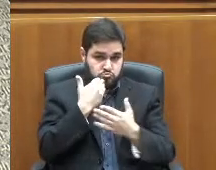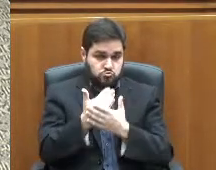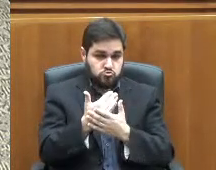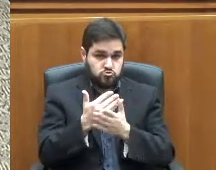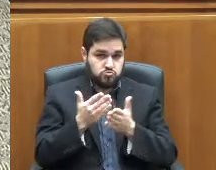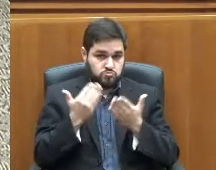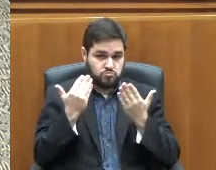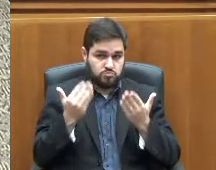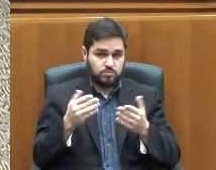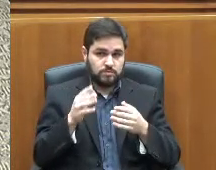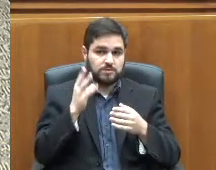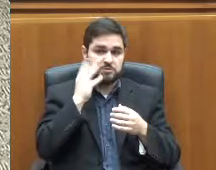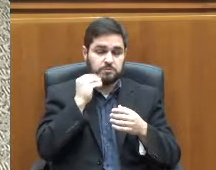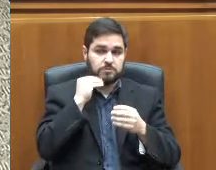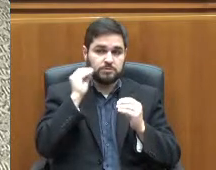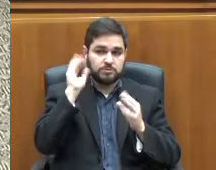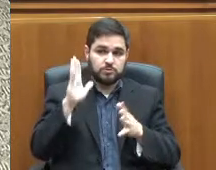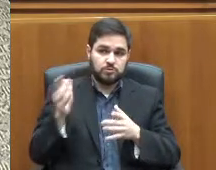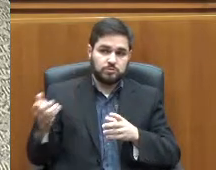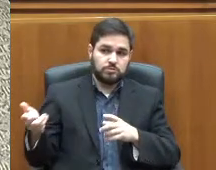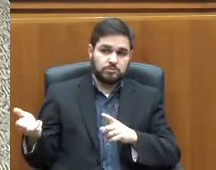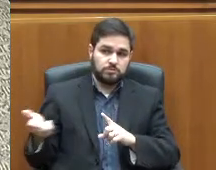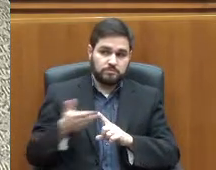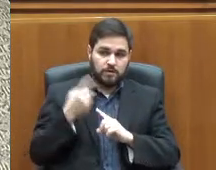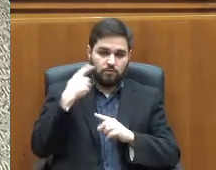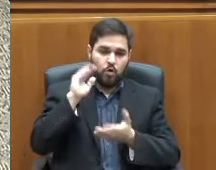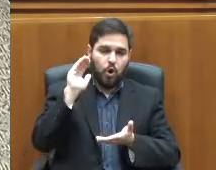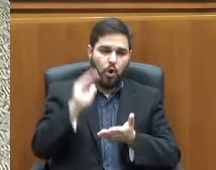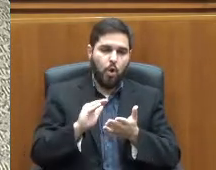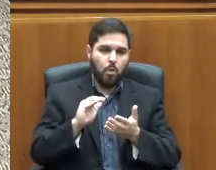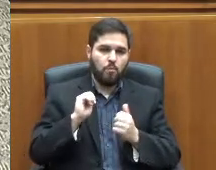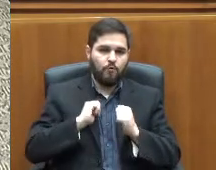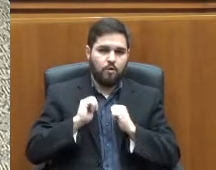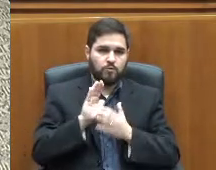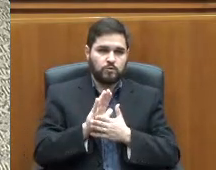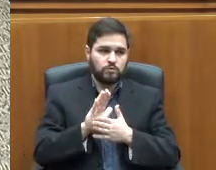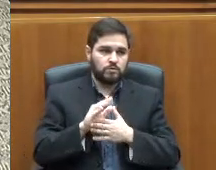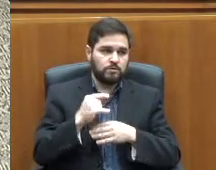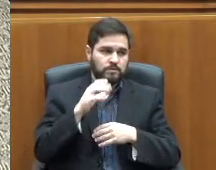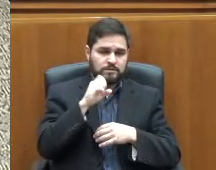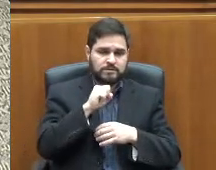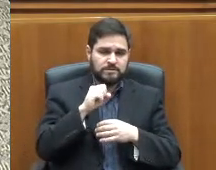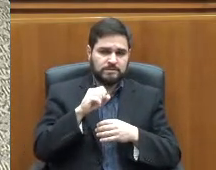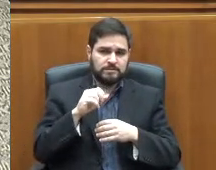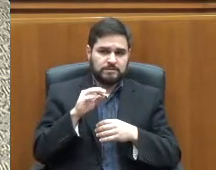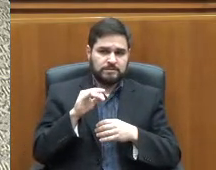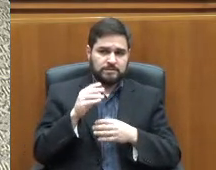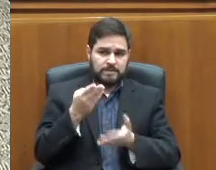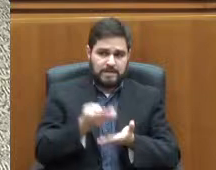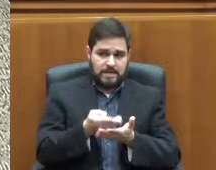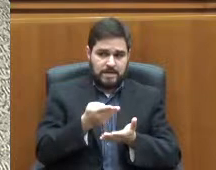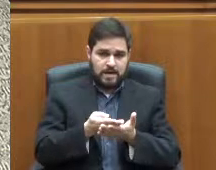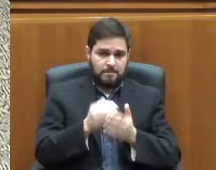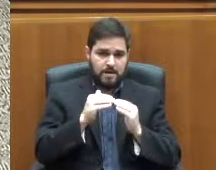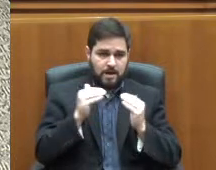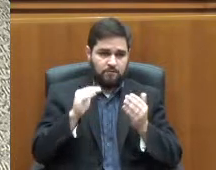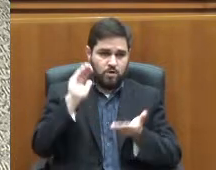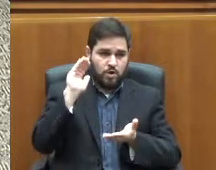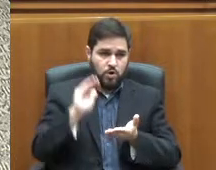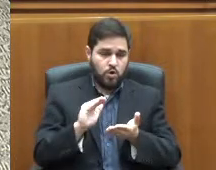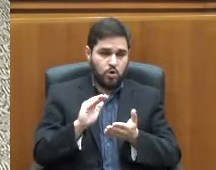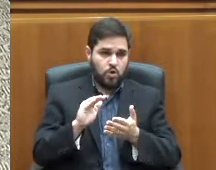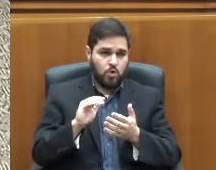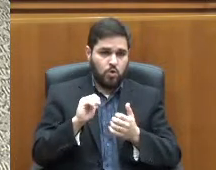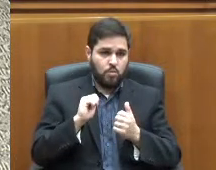Okay, bringing experienced teachers into low-performing schools. I would imagine the income level in the low-performing school is lower than